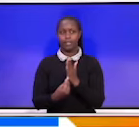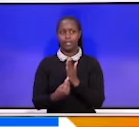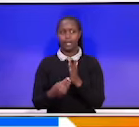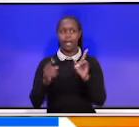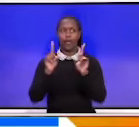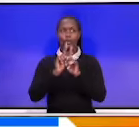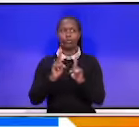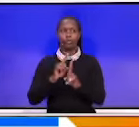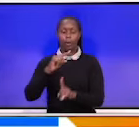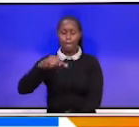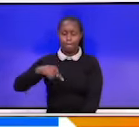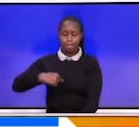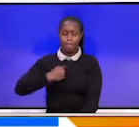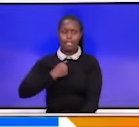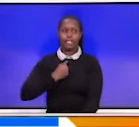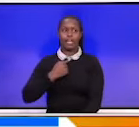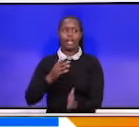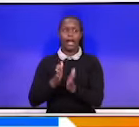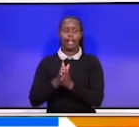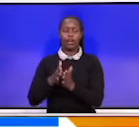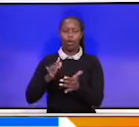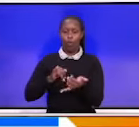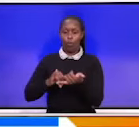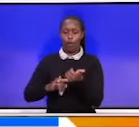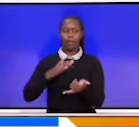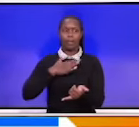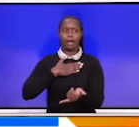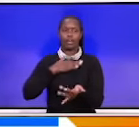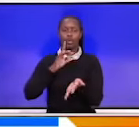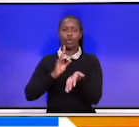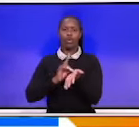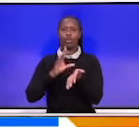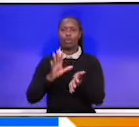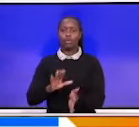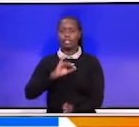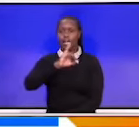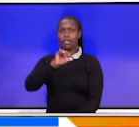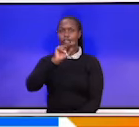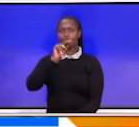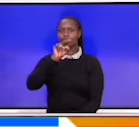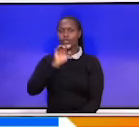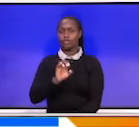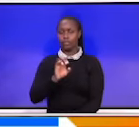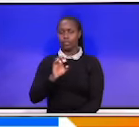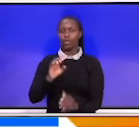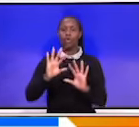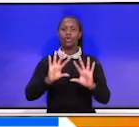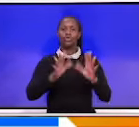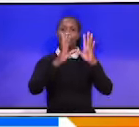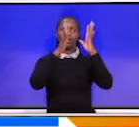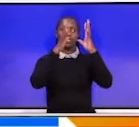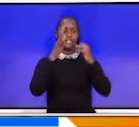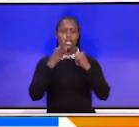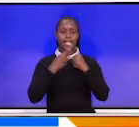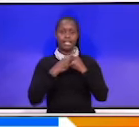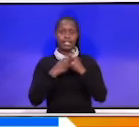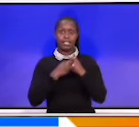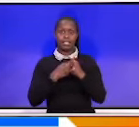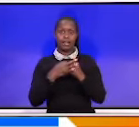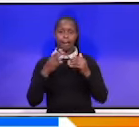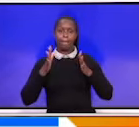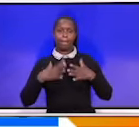myself and my wife, Dr. Jane, to congratulate those 8 apprentices who are traveling to